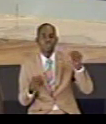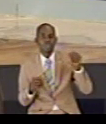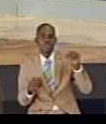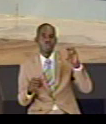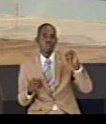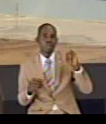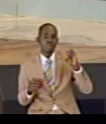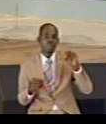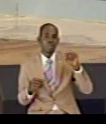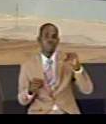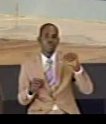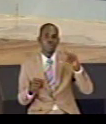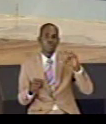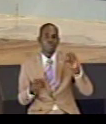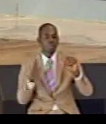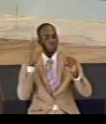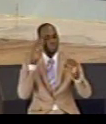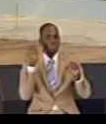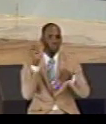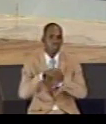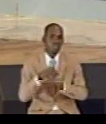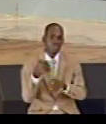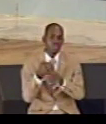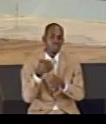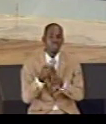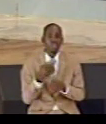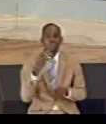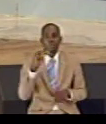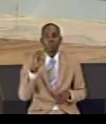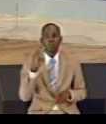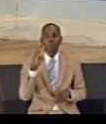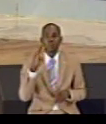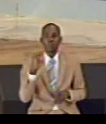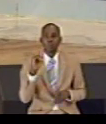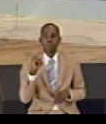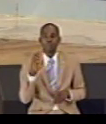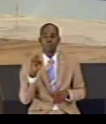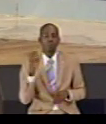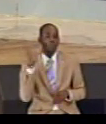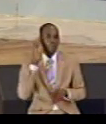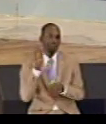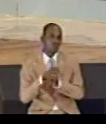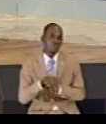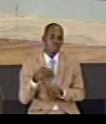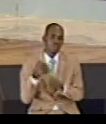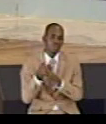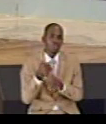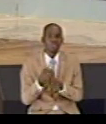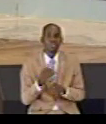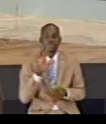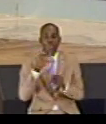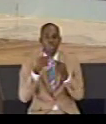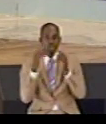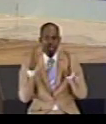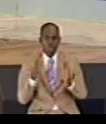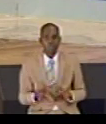themselves. The Moabites will conquer themselves. Your enemies will